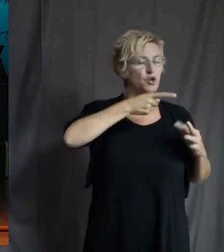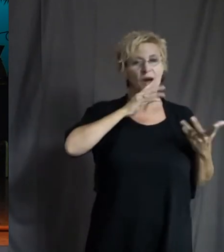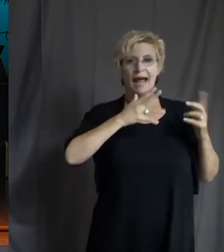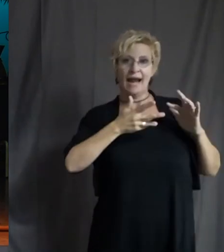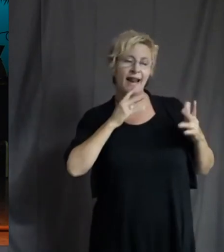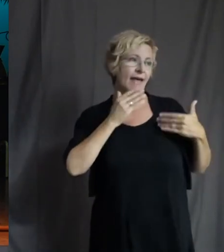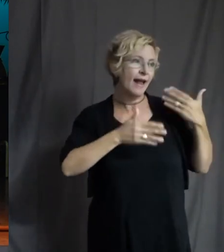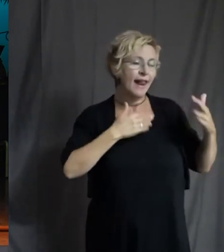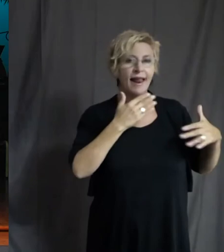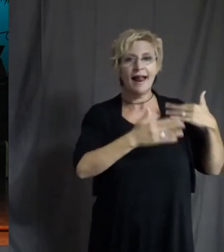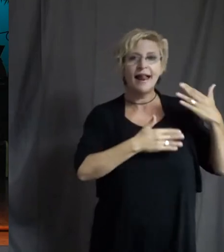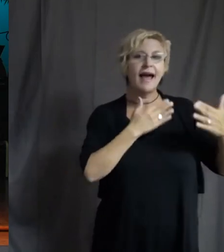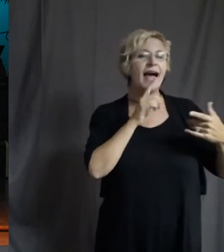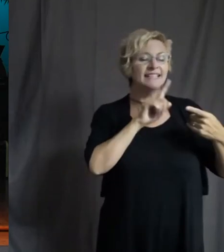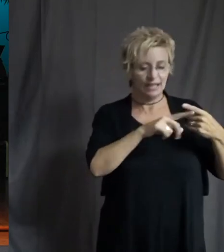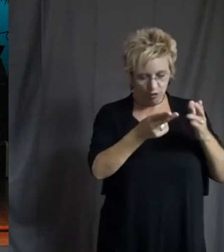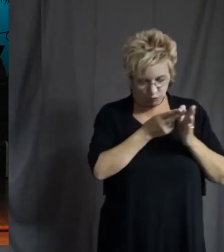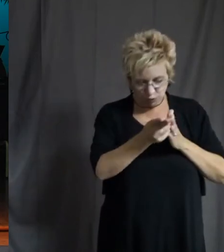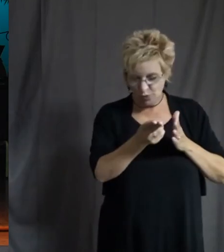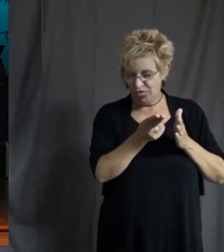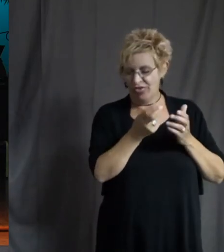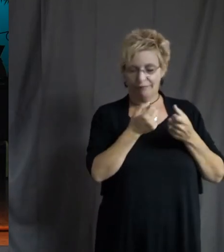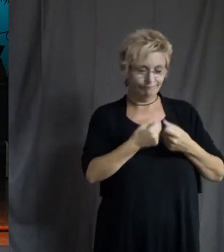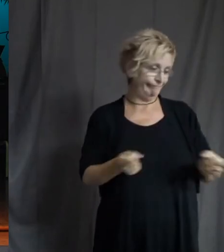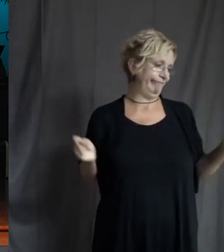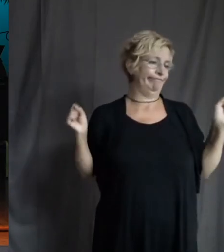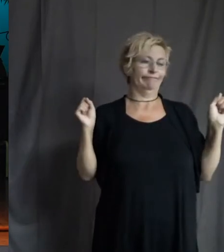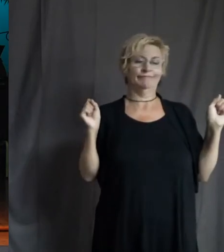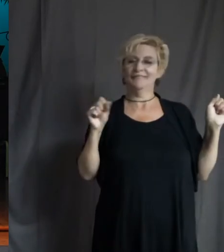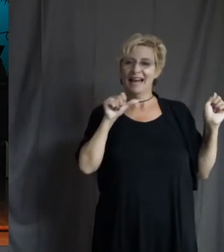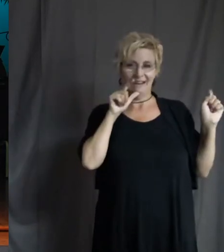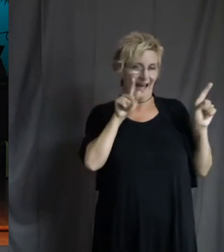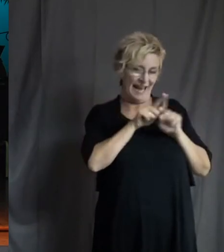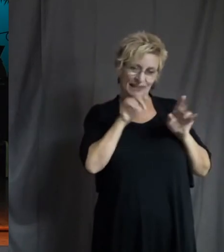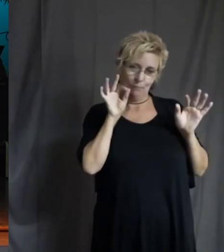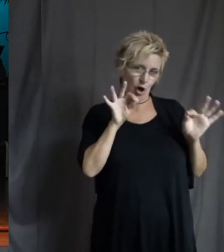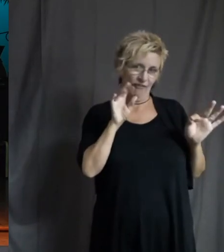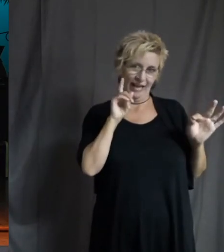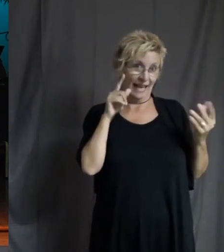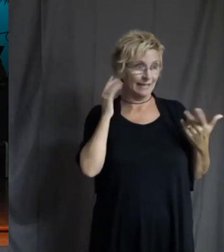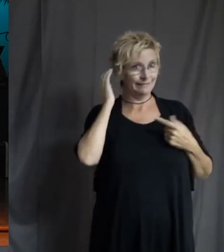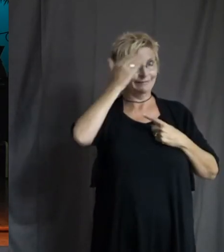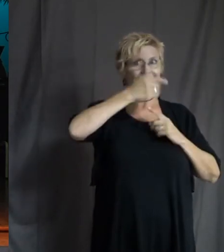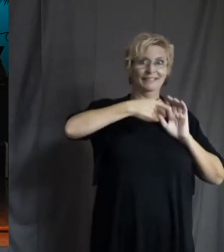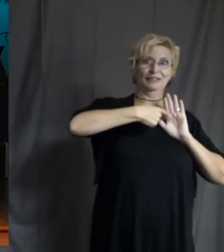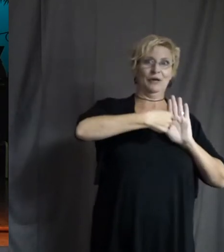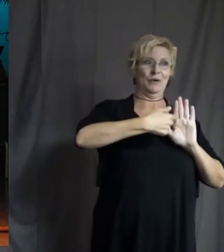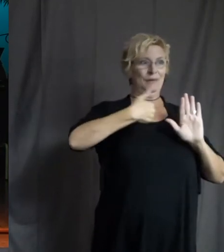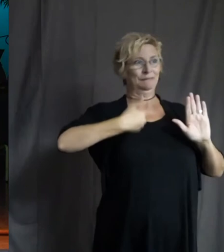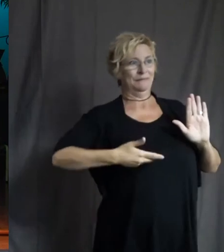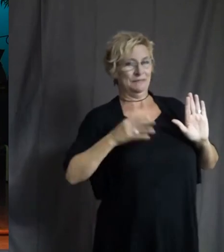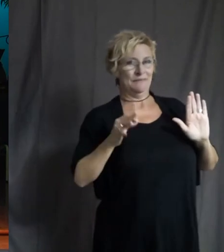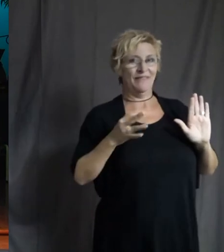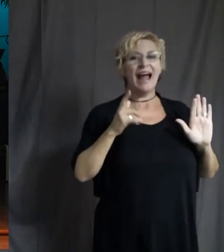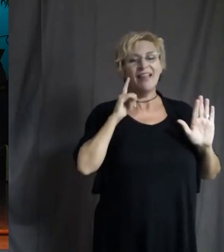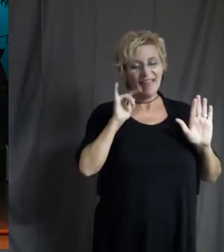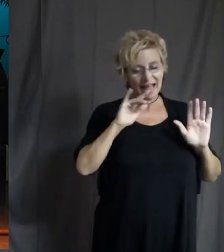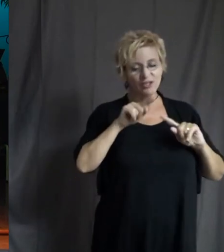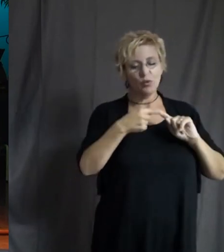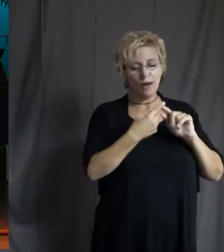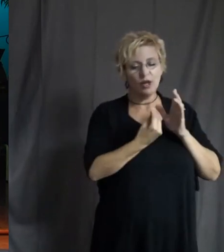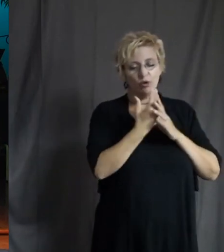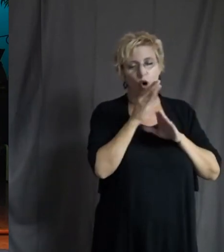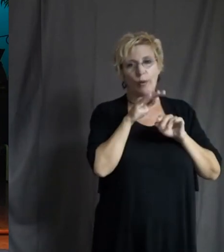to try and be the ideal for that other person, and they get together and they keep going until the truth comes out, that they're not as perfect as they